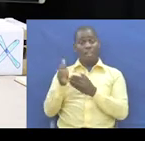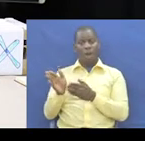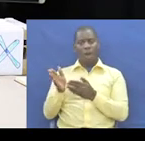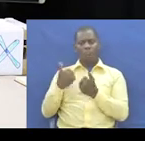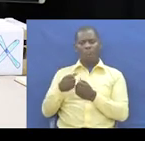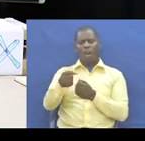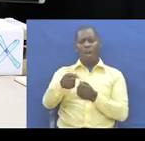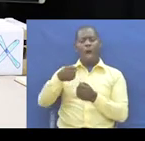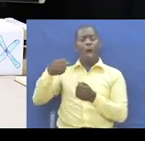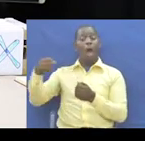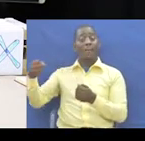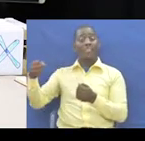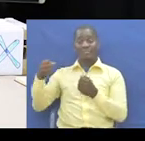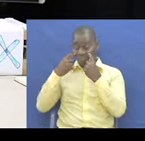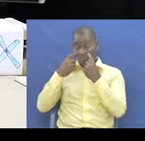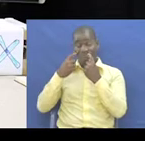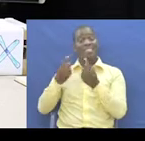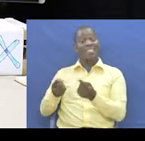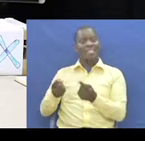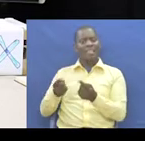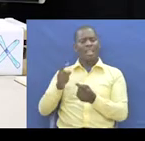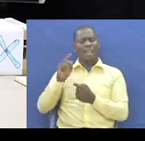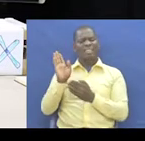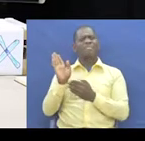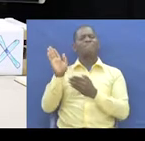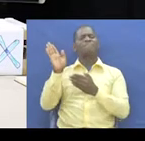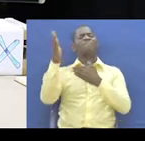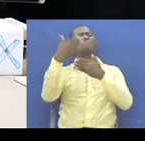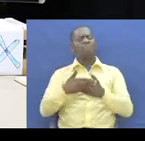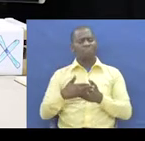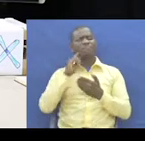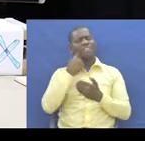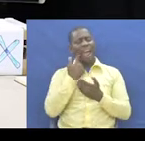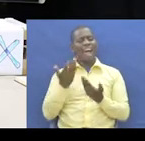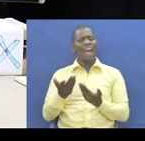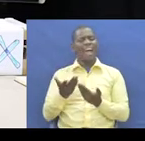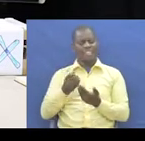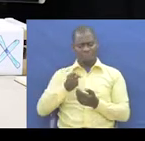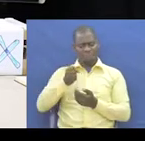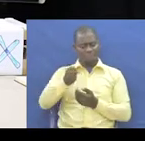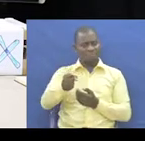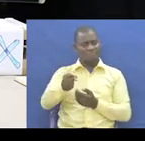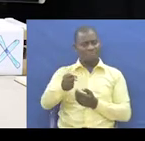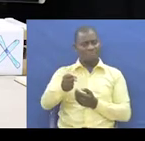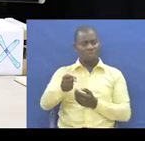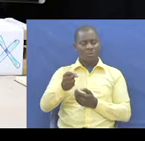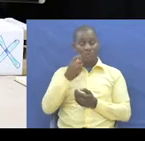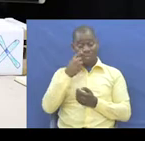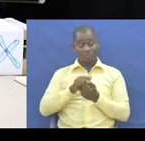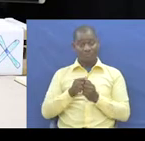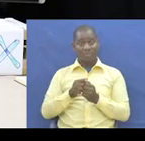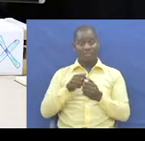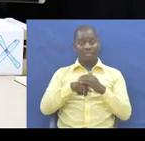a door or a window if you are near to a door or if you are near to a window. Try to open it. Do you see?